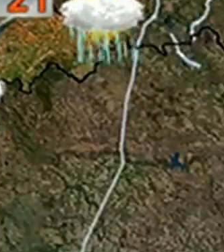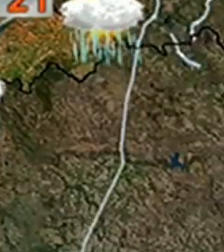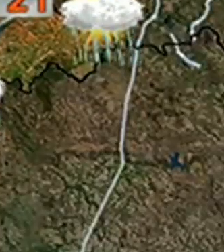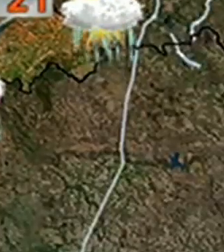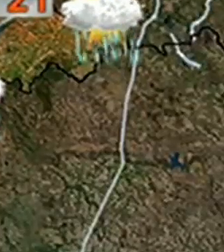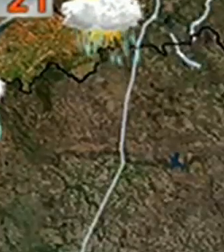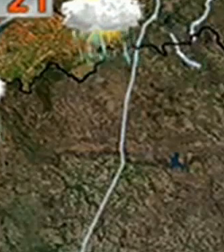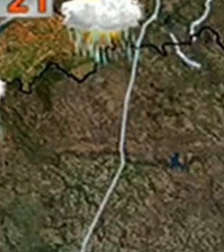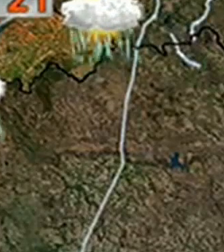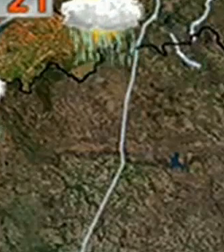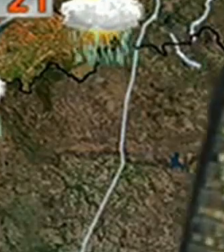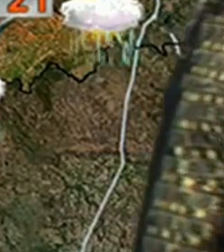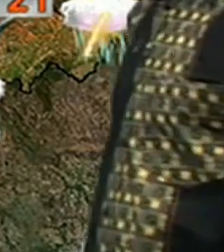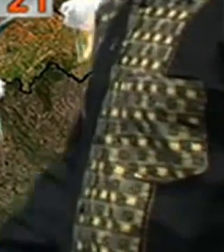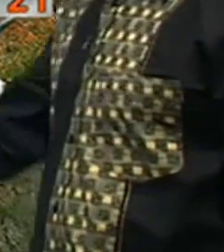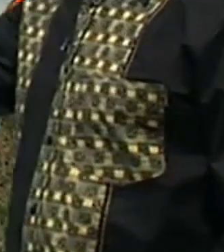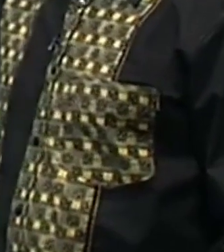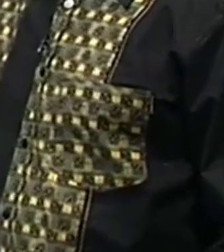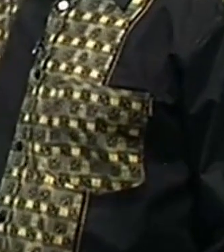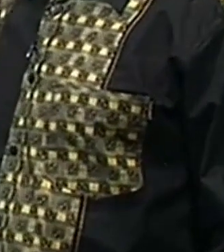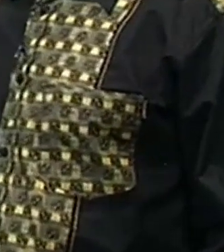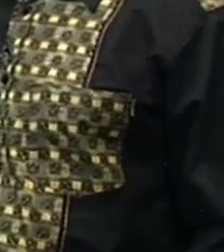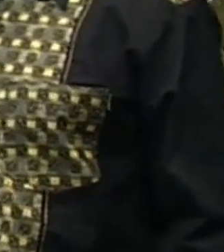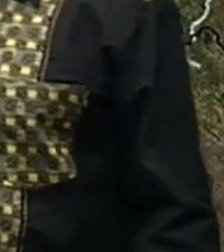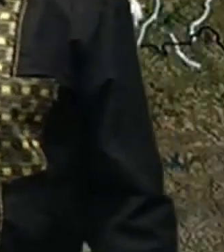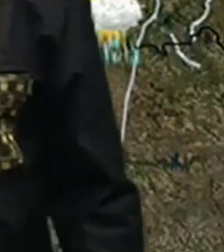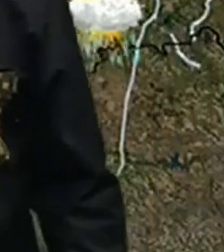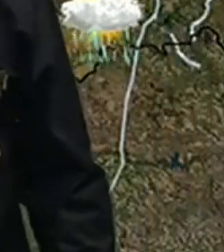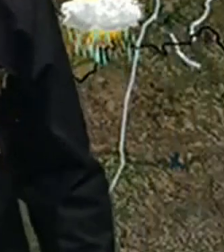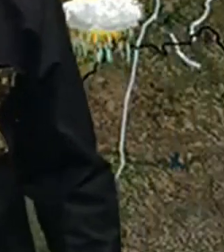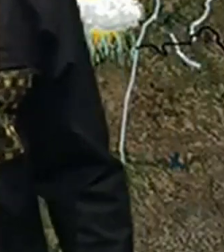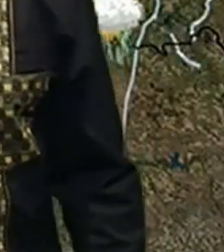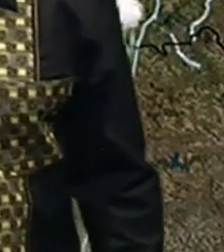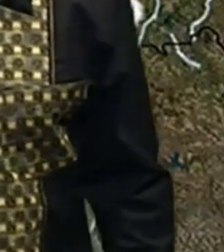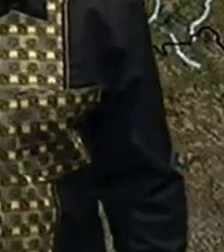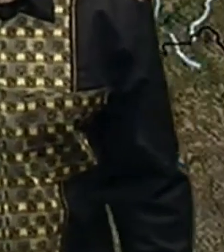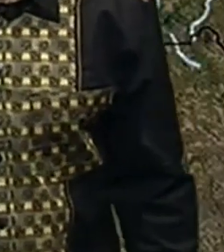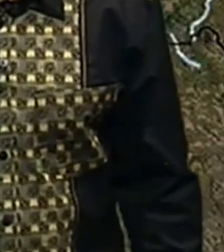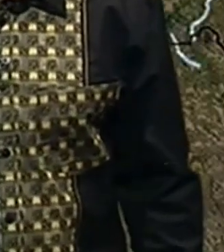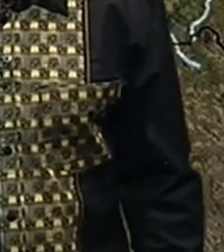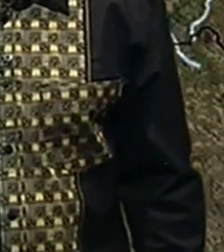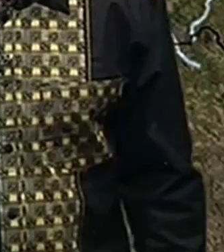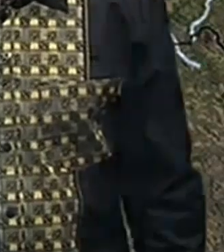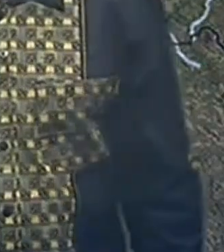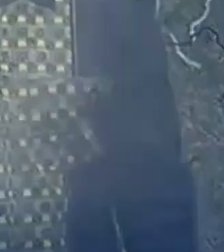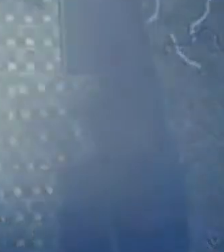Lichtenburg ka bo Potchefstroom ka dikarolong tša ka Mahikeng le a tonya magašo go tšwa gona ke re mošate